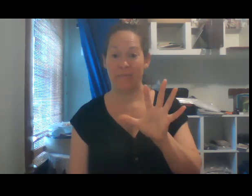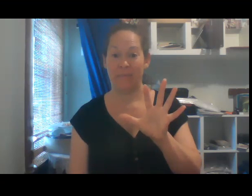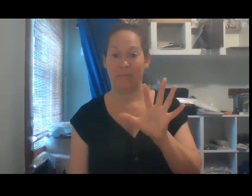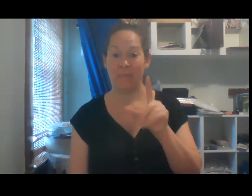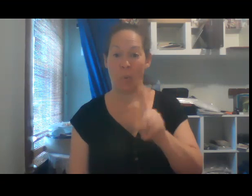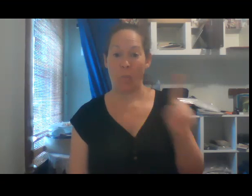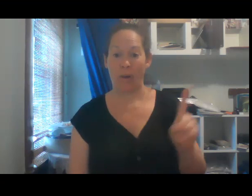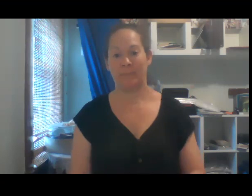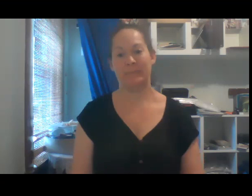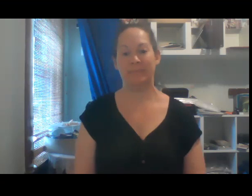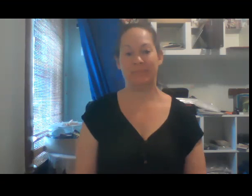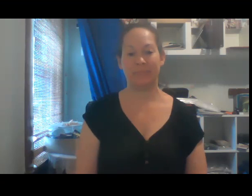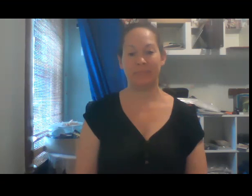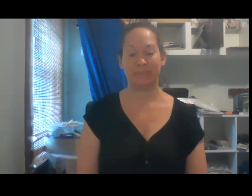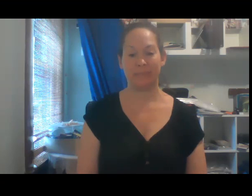0.049511.